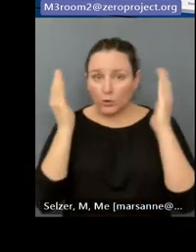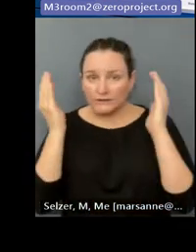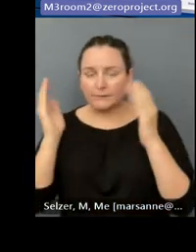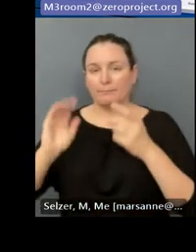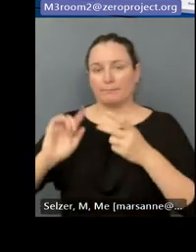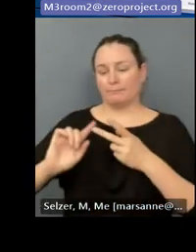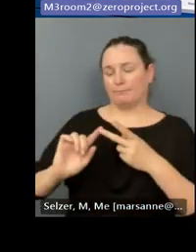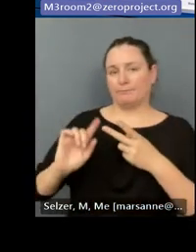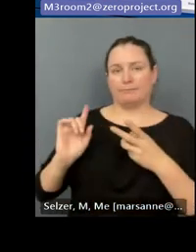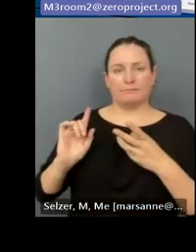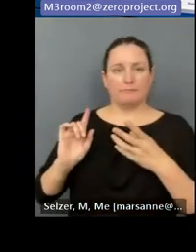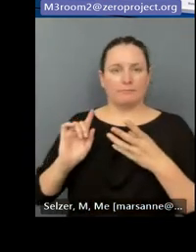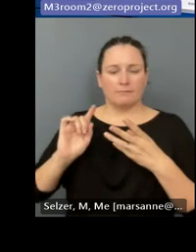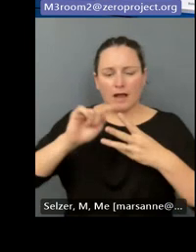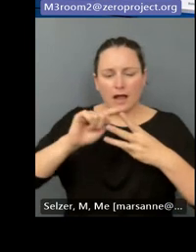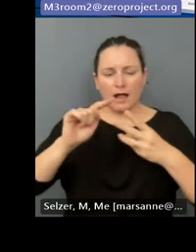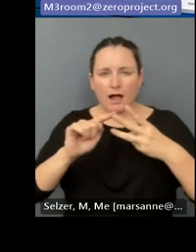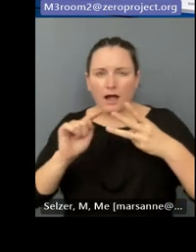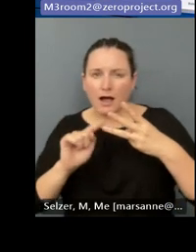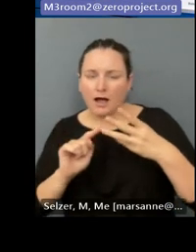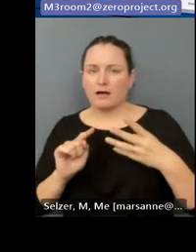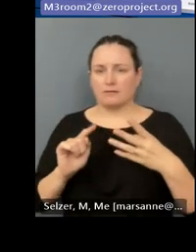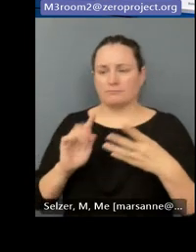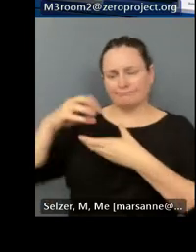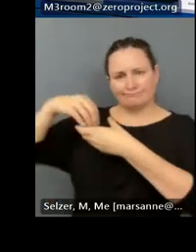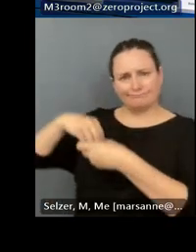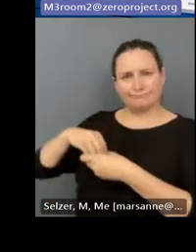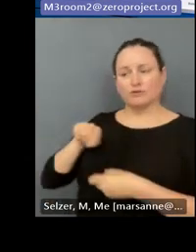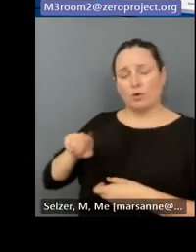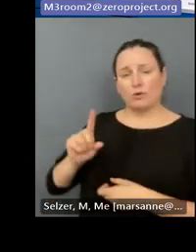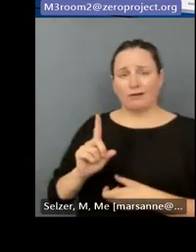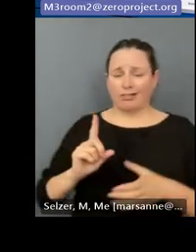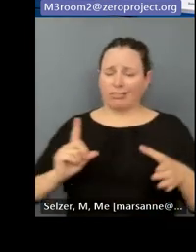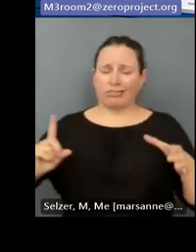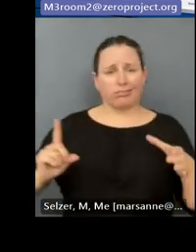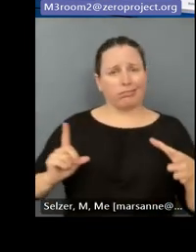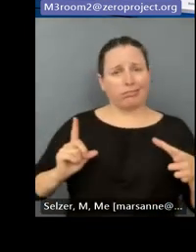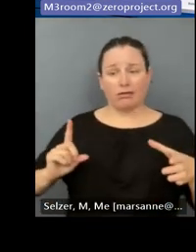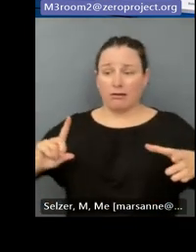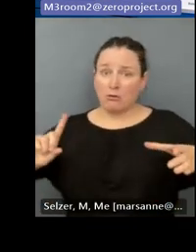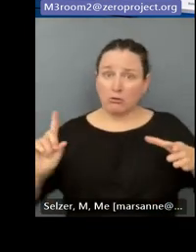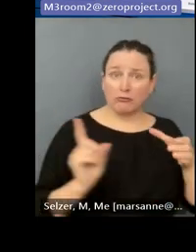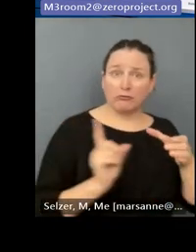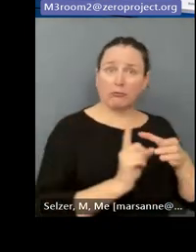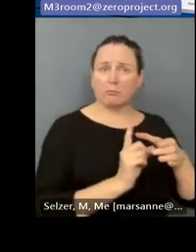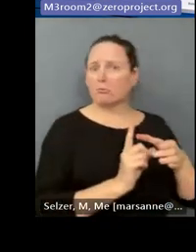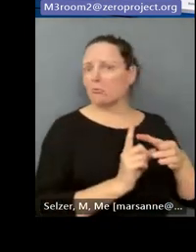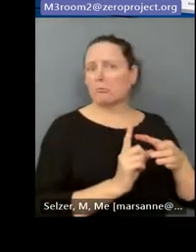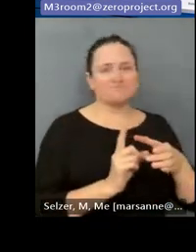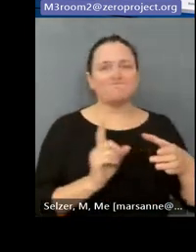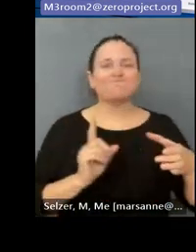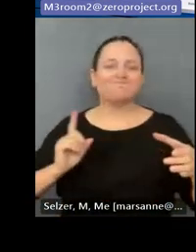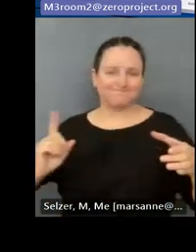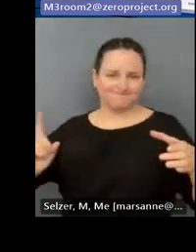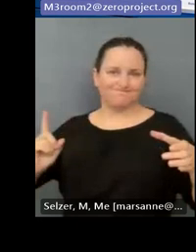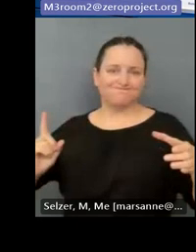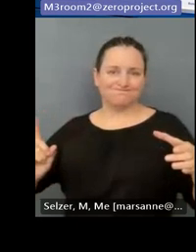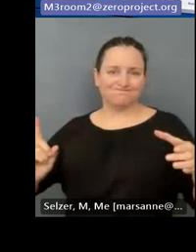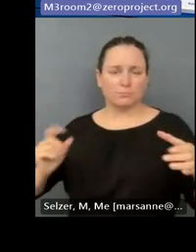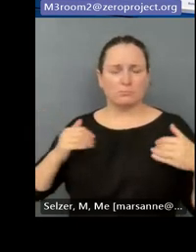importantly, about the true essence of inclusion. It was in this process of seeking and